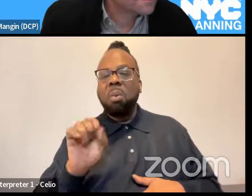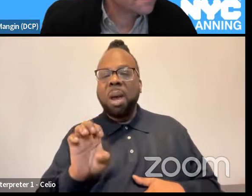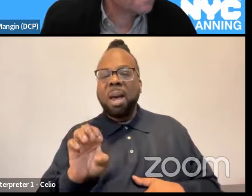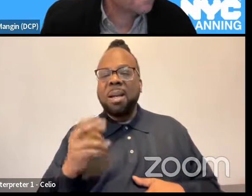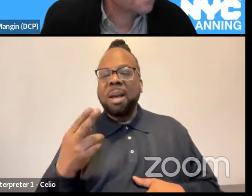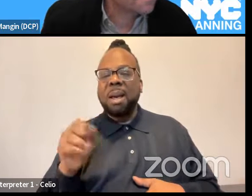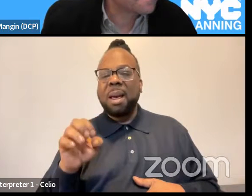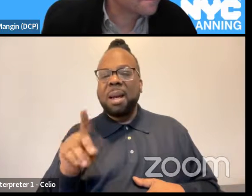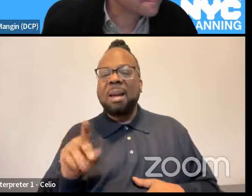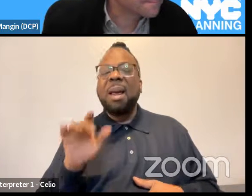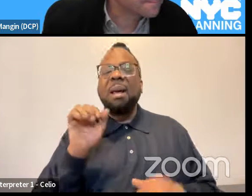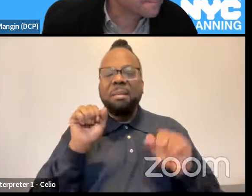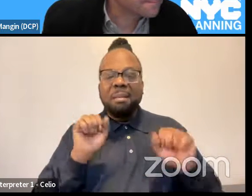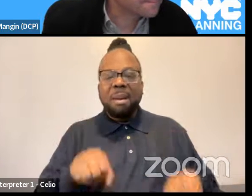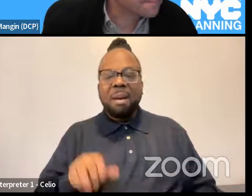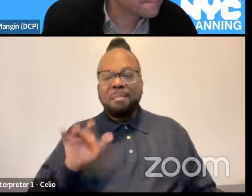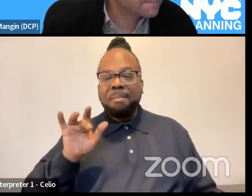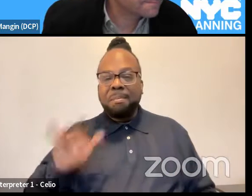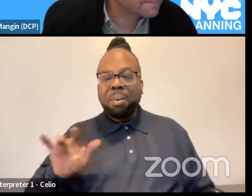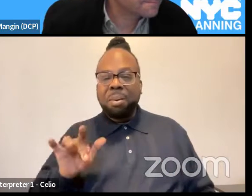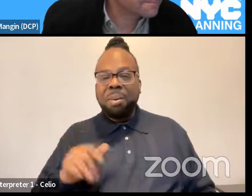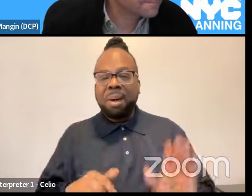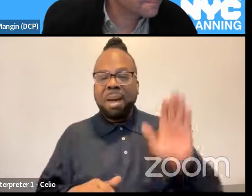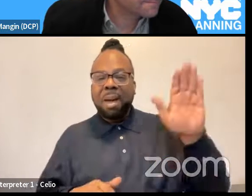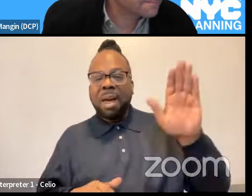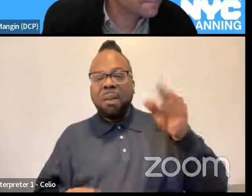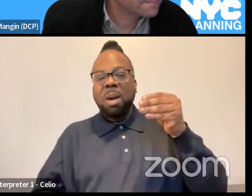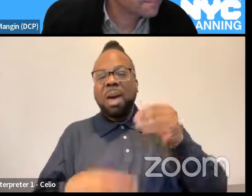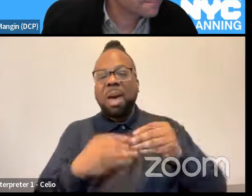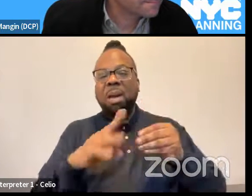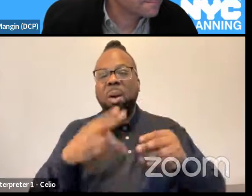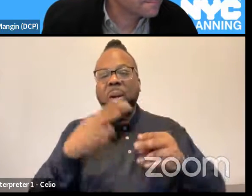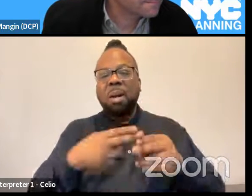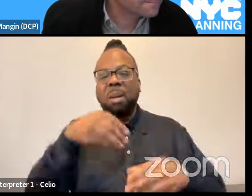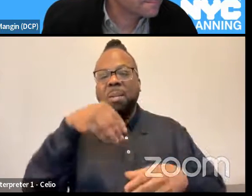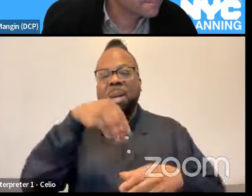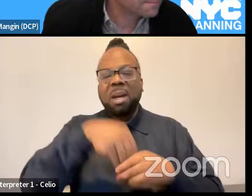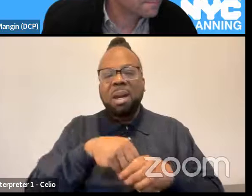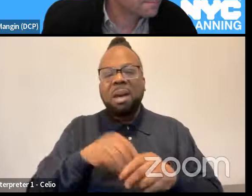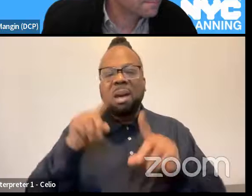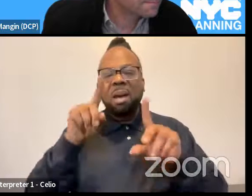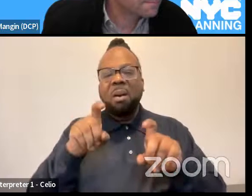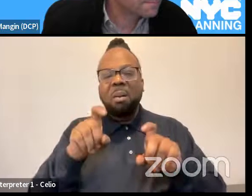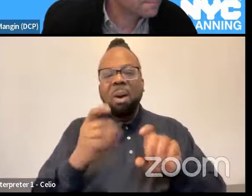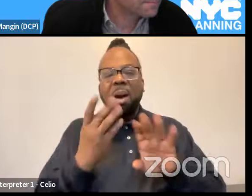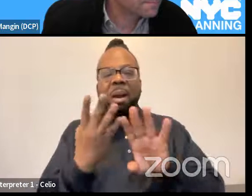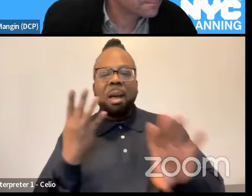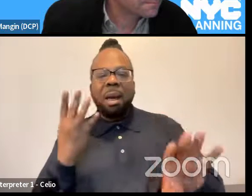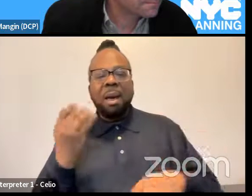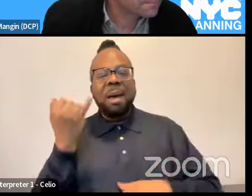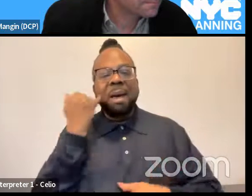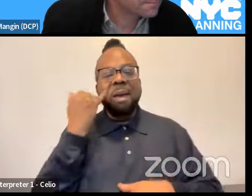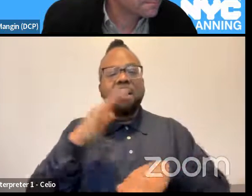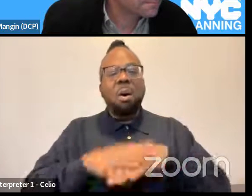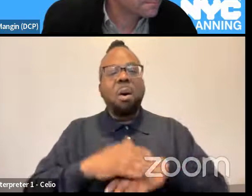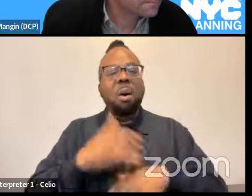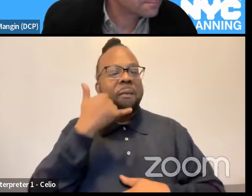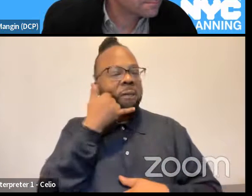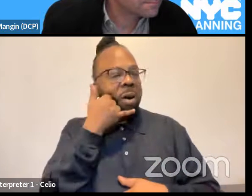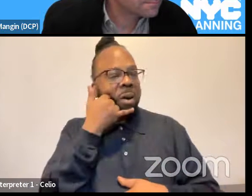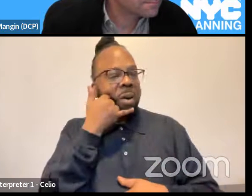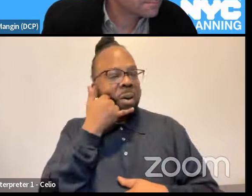That if you push that will put you into the queue. And if you are on the phone, please